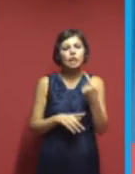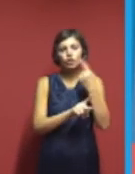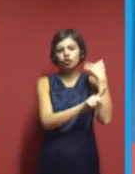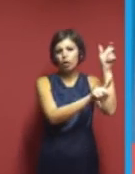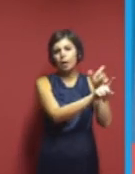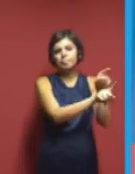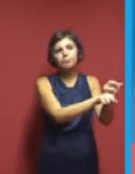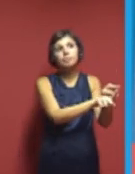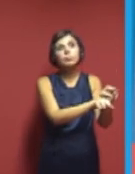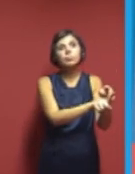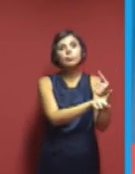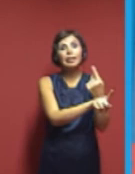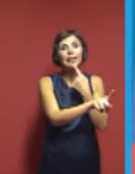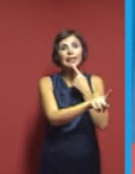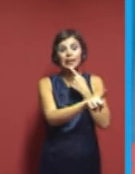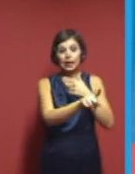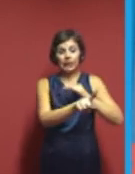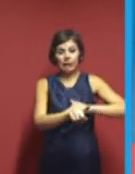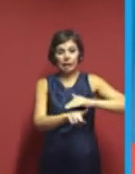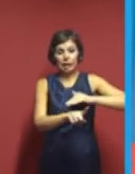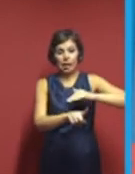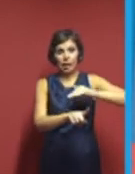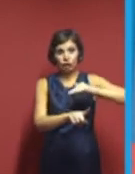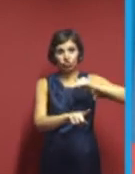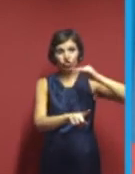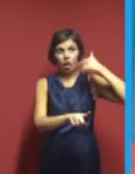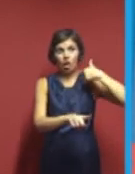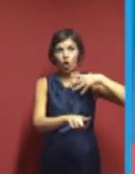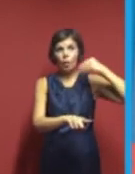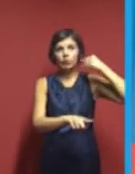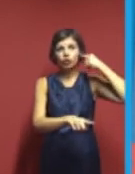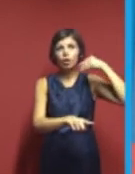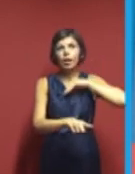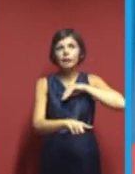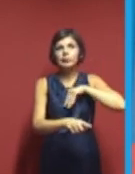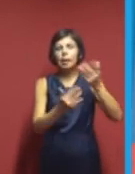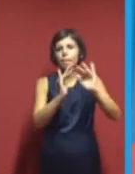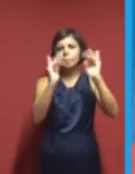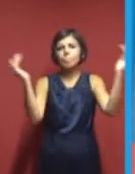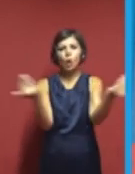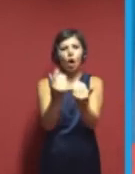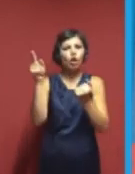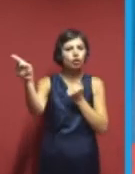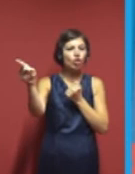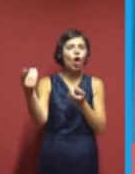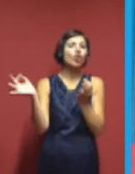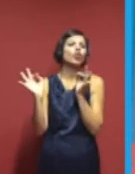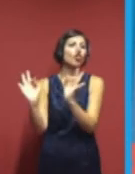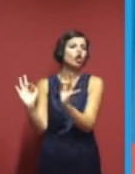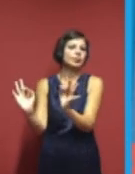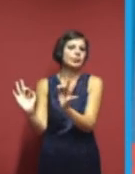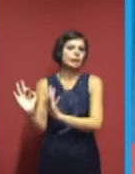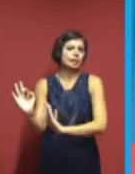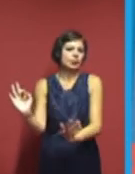is just to live your life inside the world. Try not to bash into the walls too much. Try to have a nice family, have fun, save a little